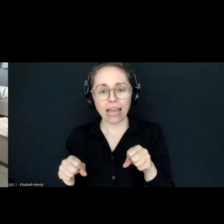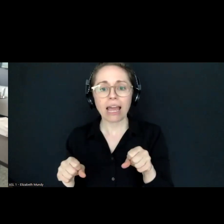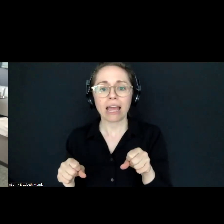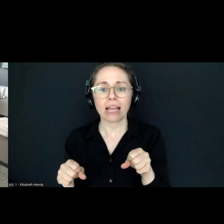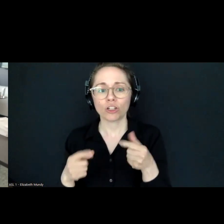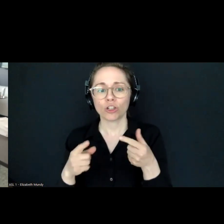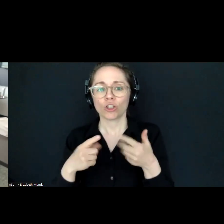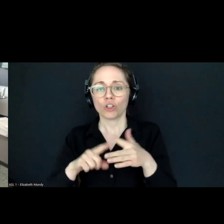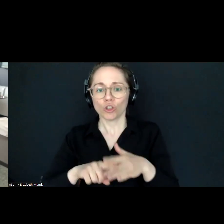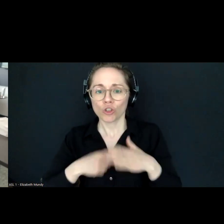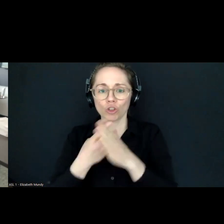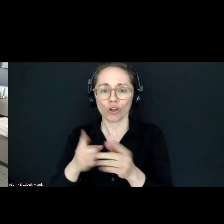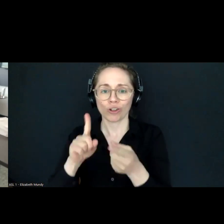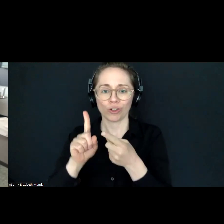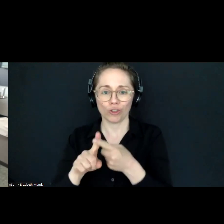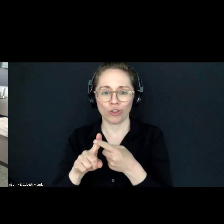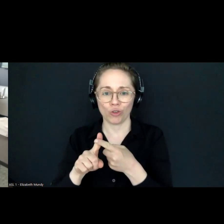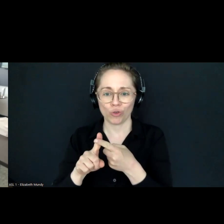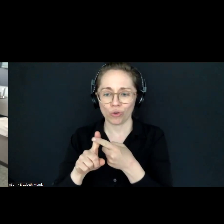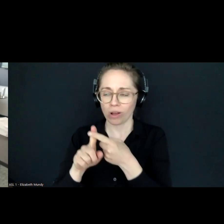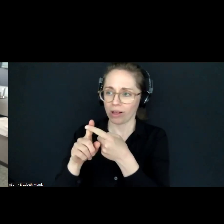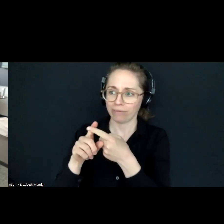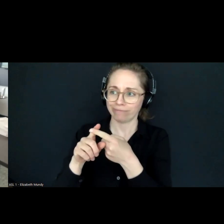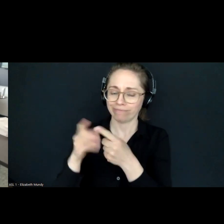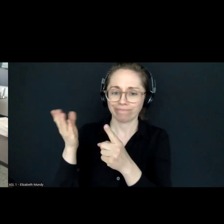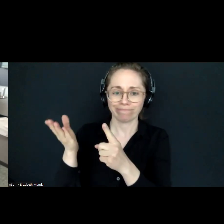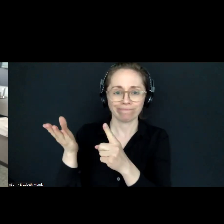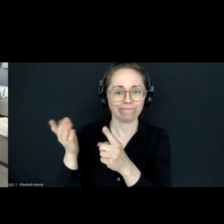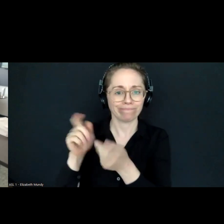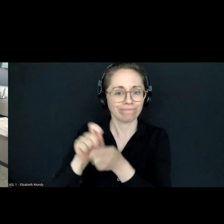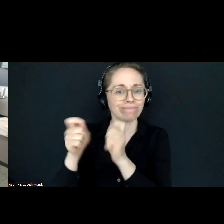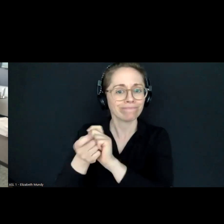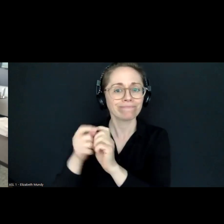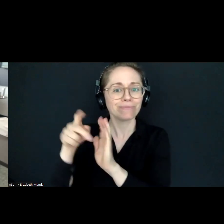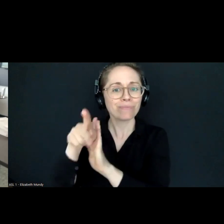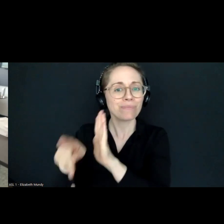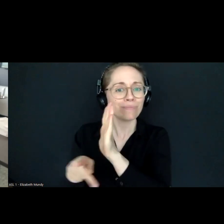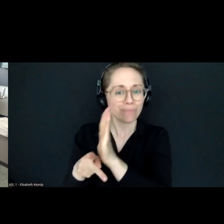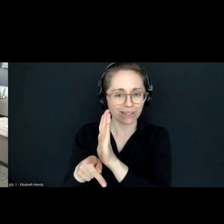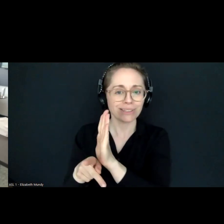those policy barriers in a more holistic way?